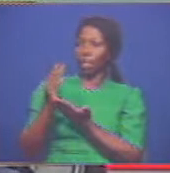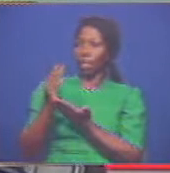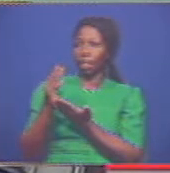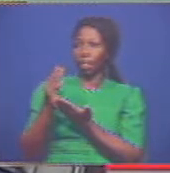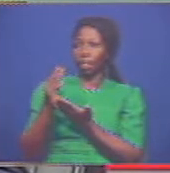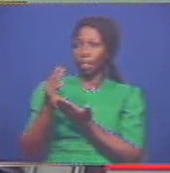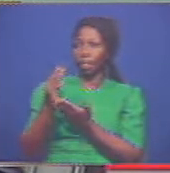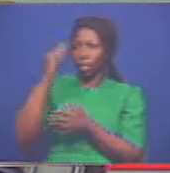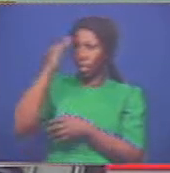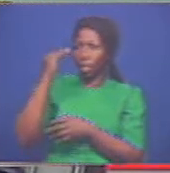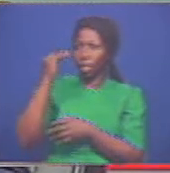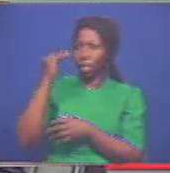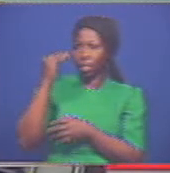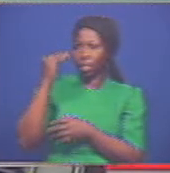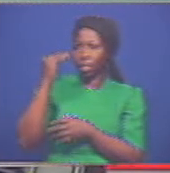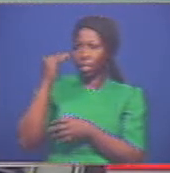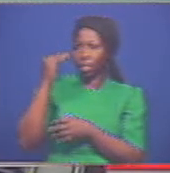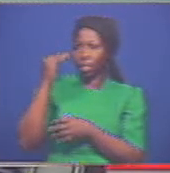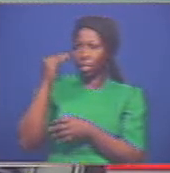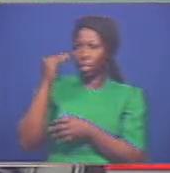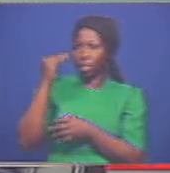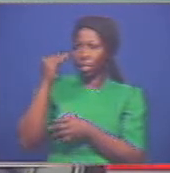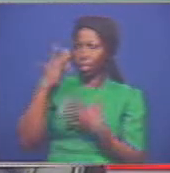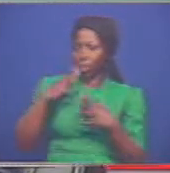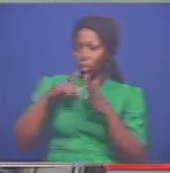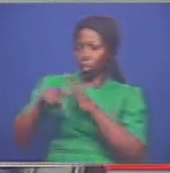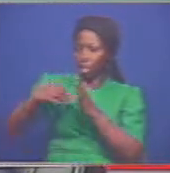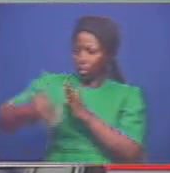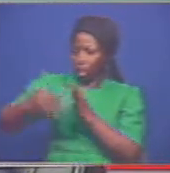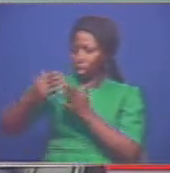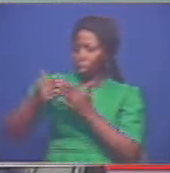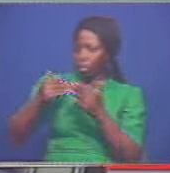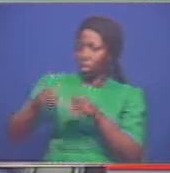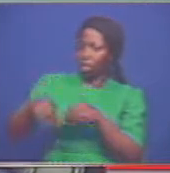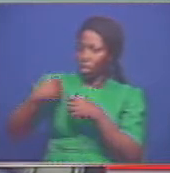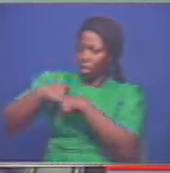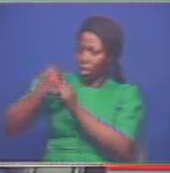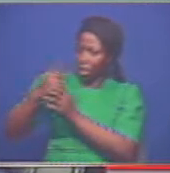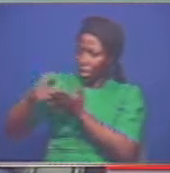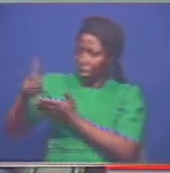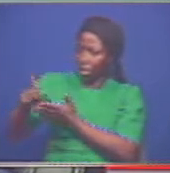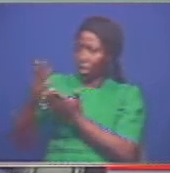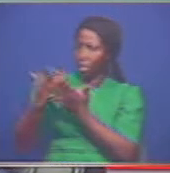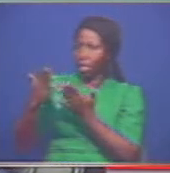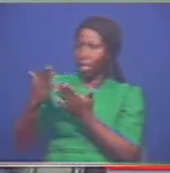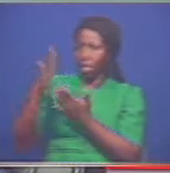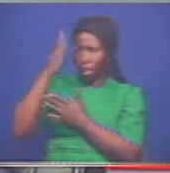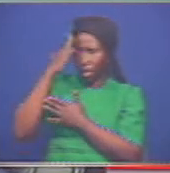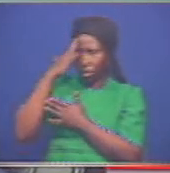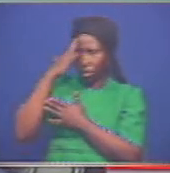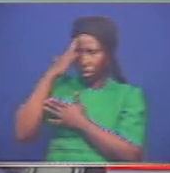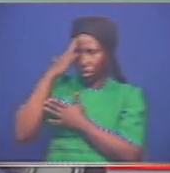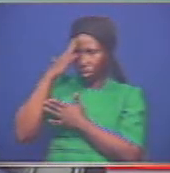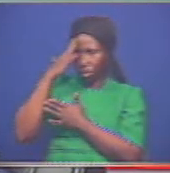because this guy in factory, before they price that late, they know that there's so many things that government